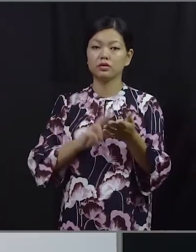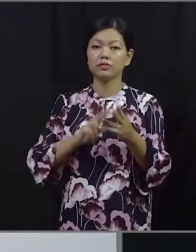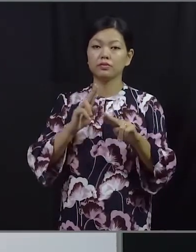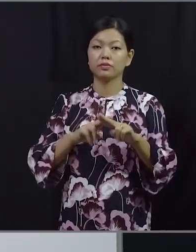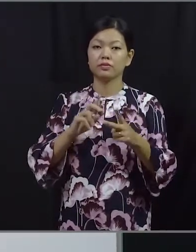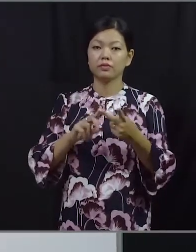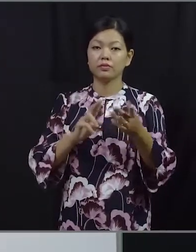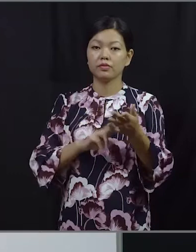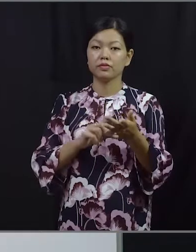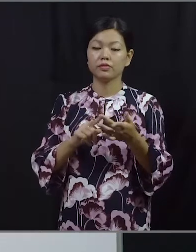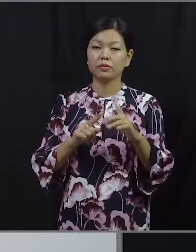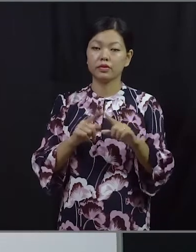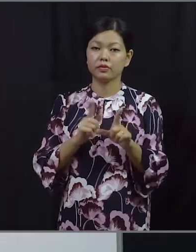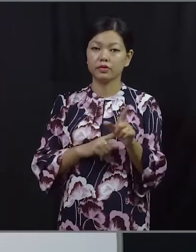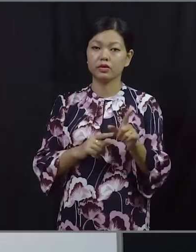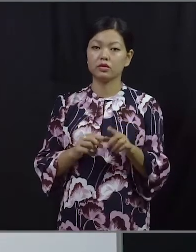Okay.